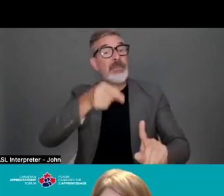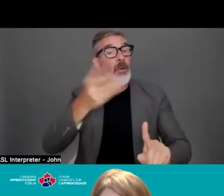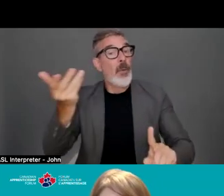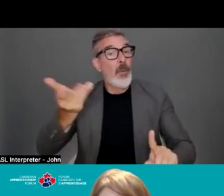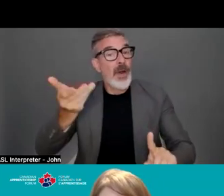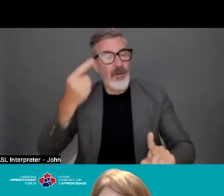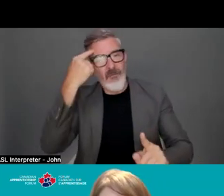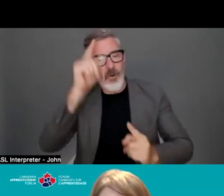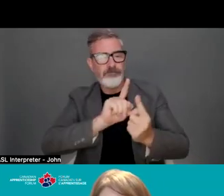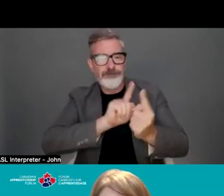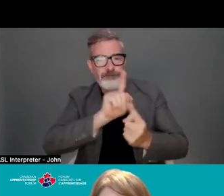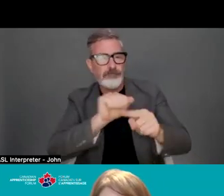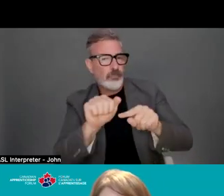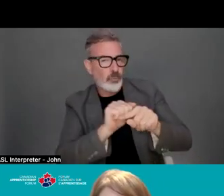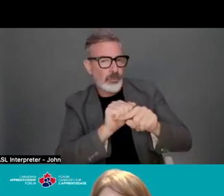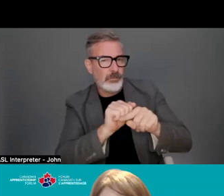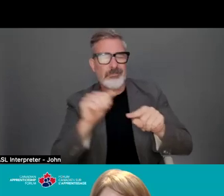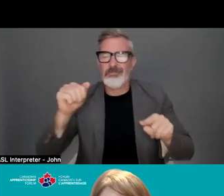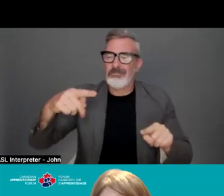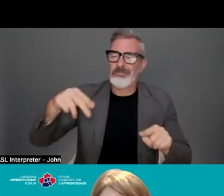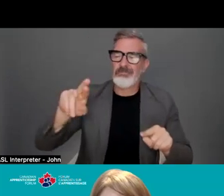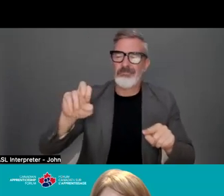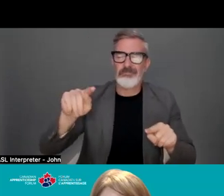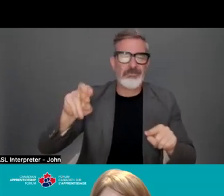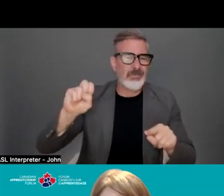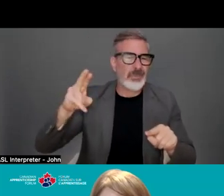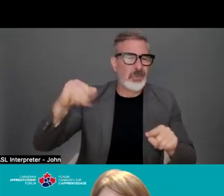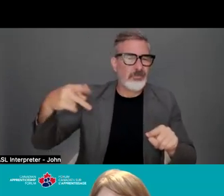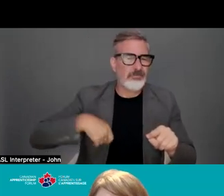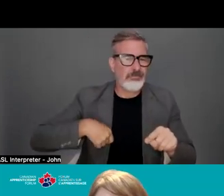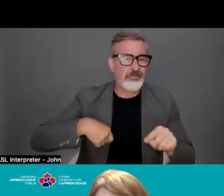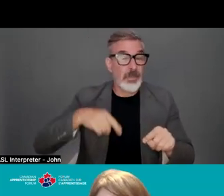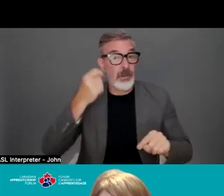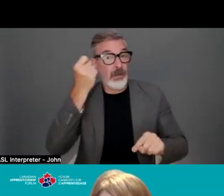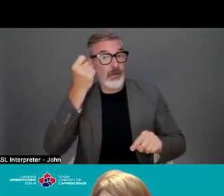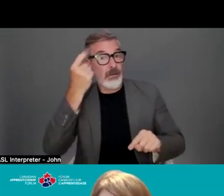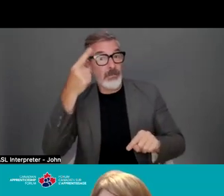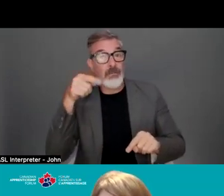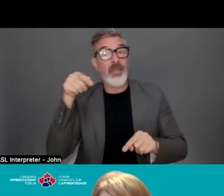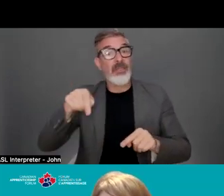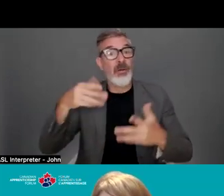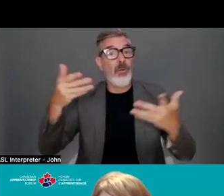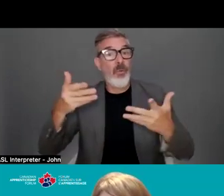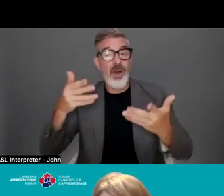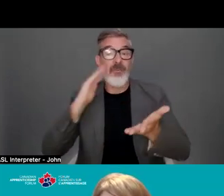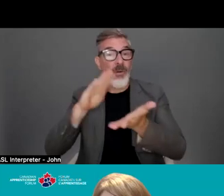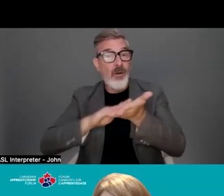And for those who don't know, apprenticeship is a work-based post-secondary option.